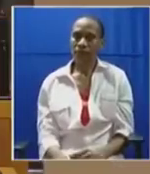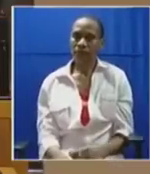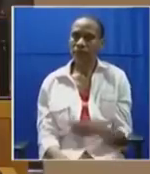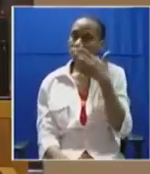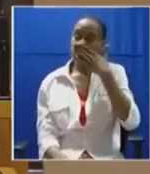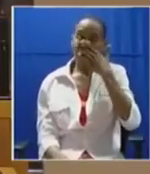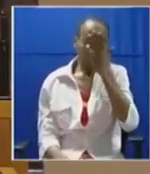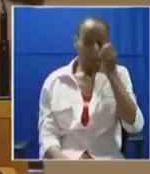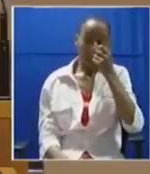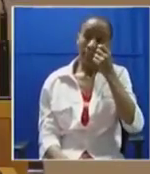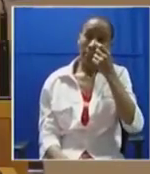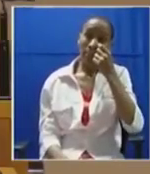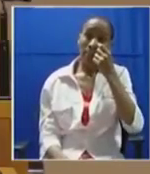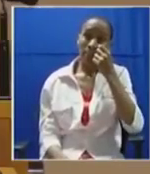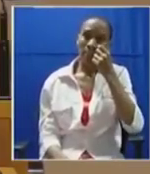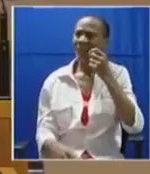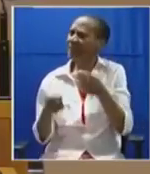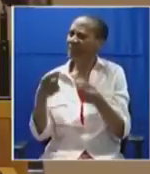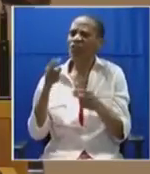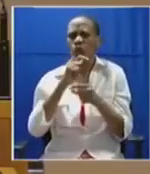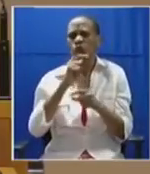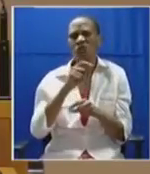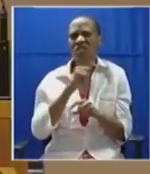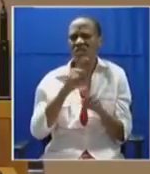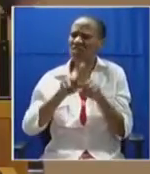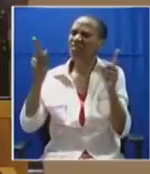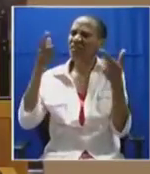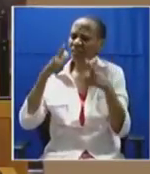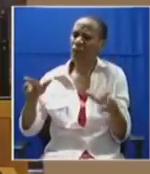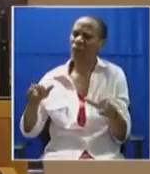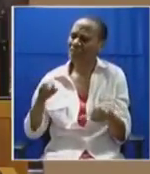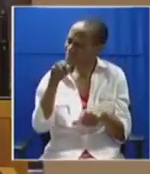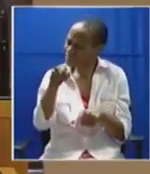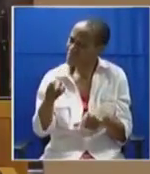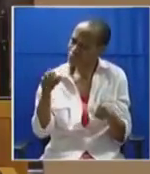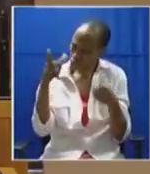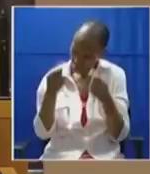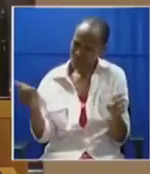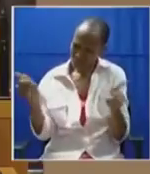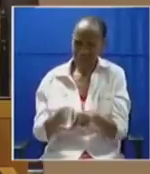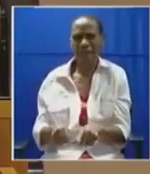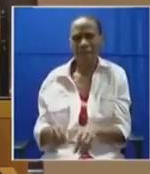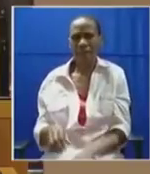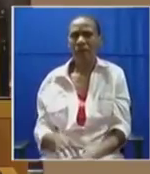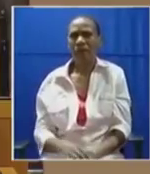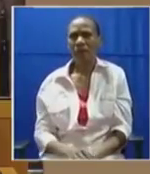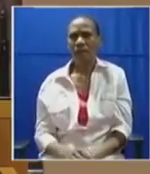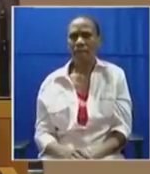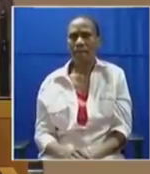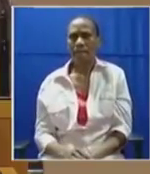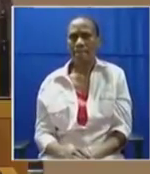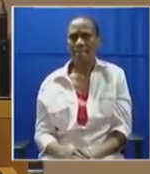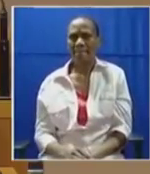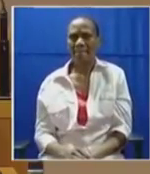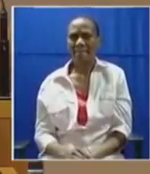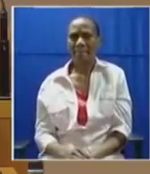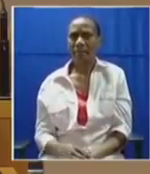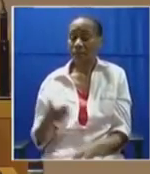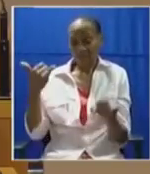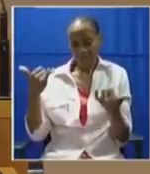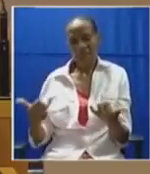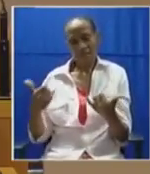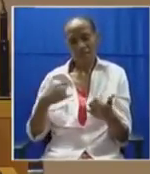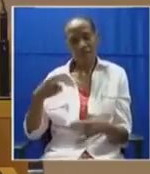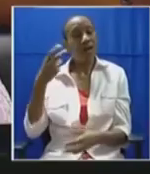now a vernacular version of the same thing. Thank you. She is doing exactly the same. Please call her to order. Now I heard